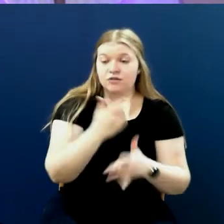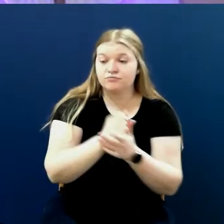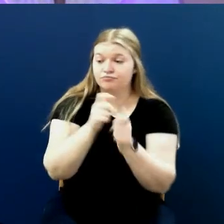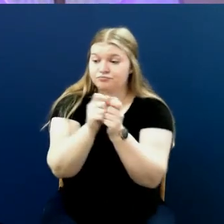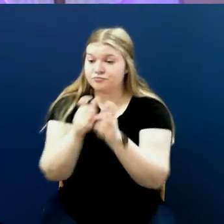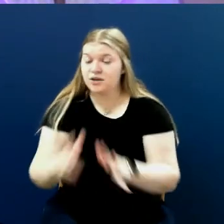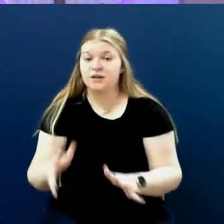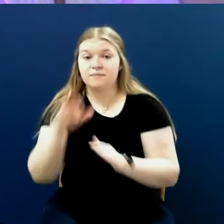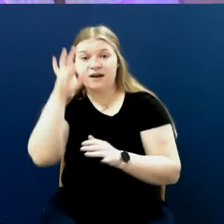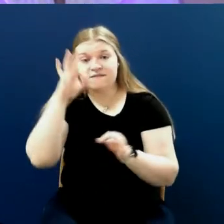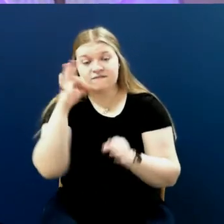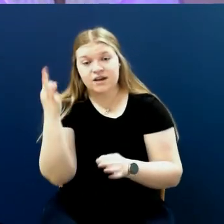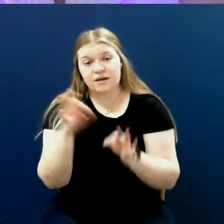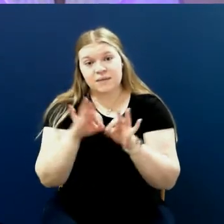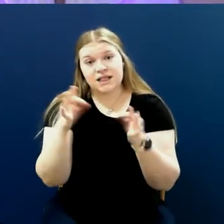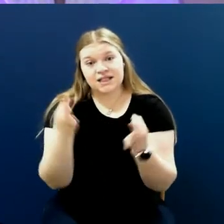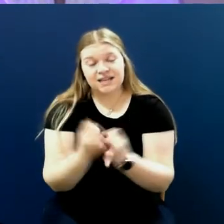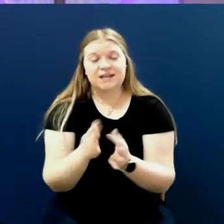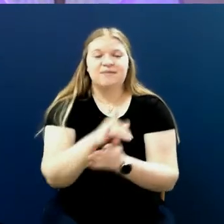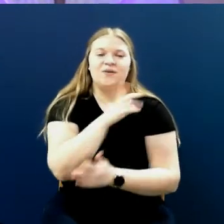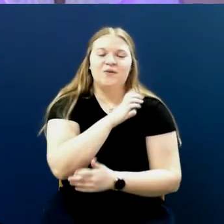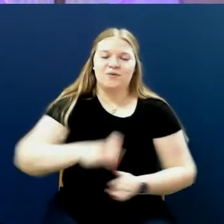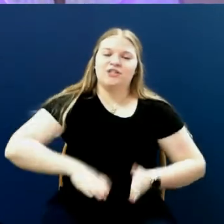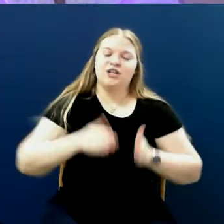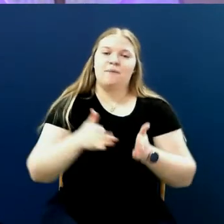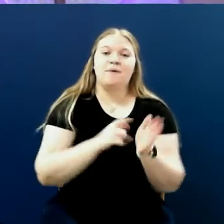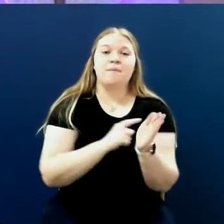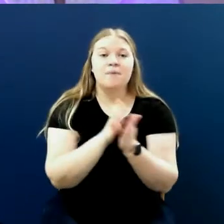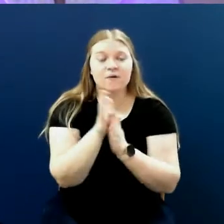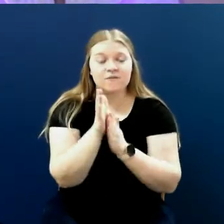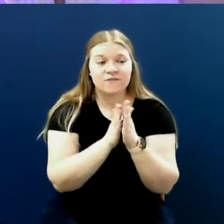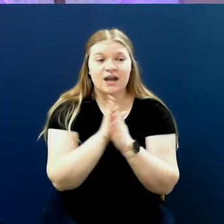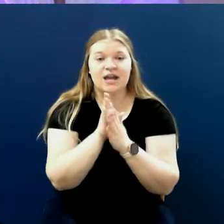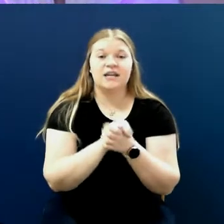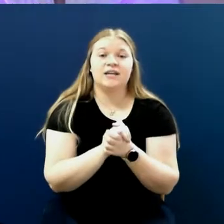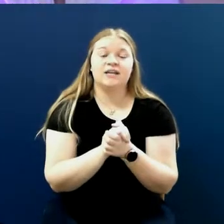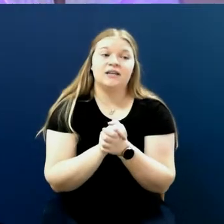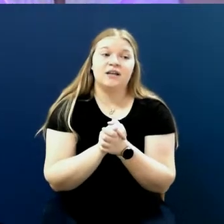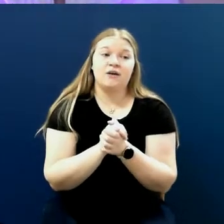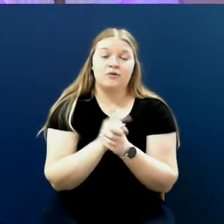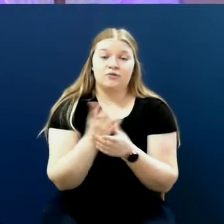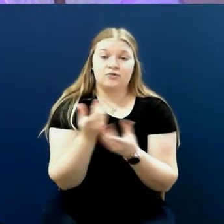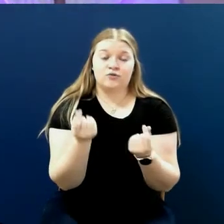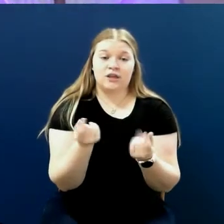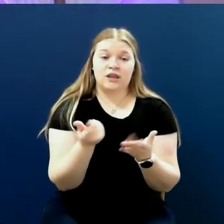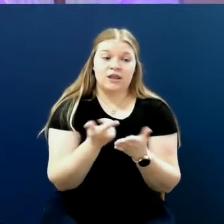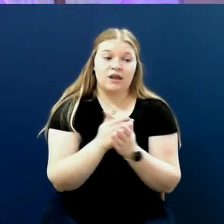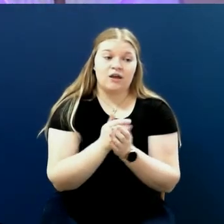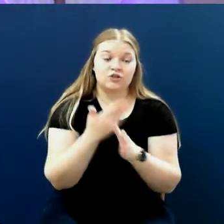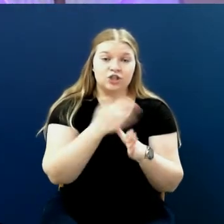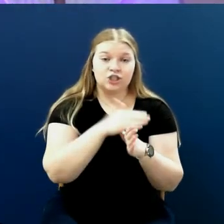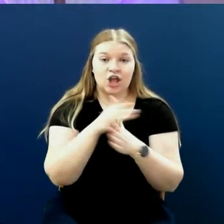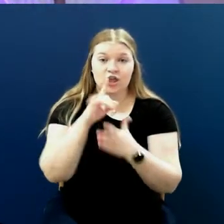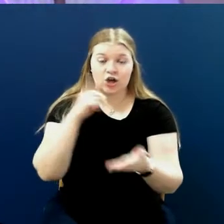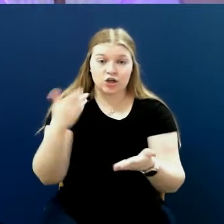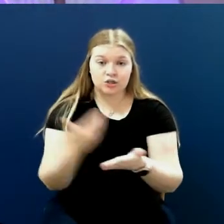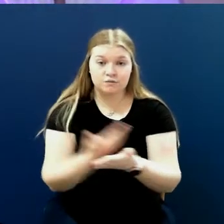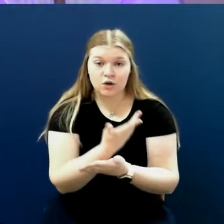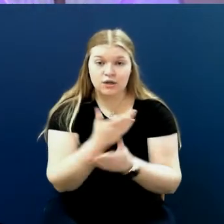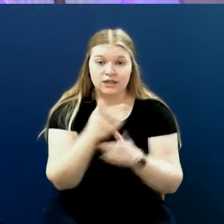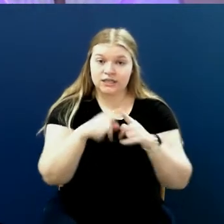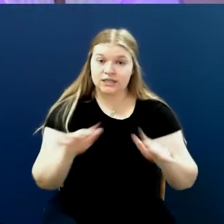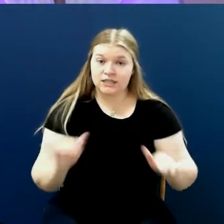family. But Christians have been motivated, and as they did this, they also came along to share the gospel. I don't know if